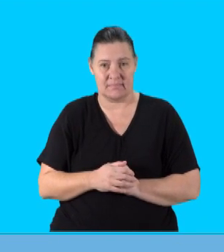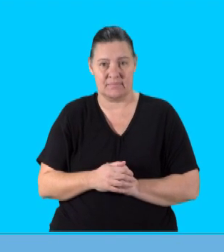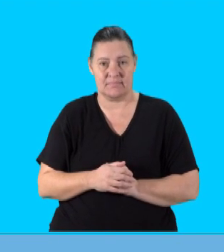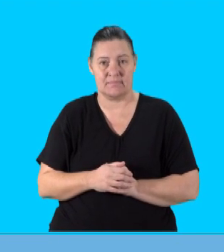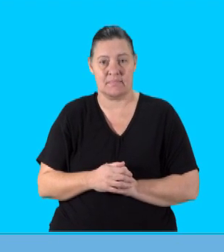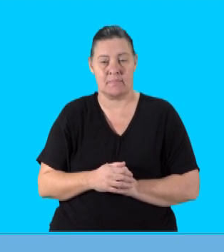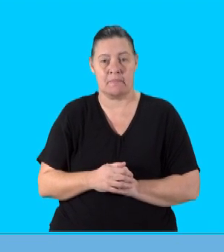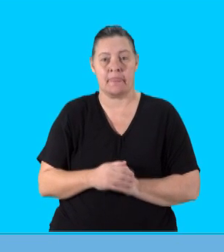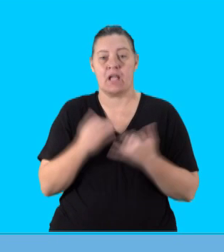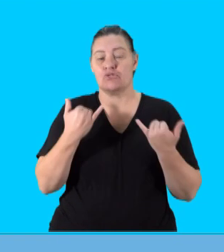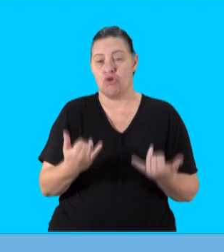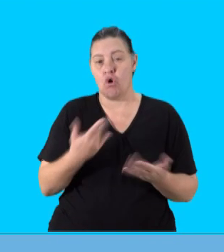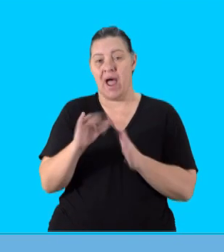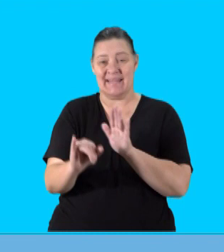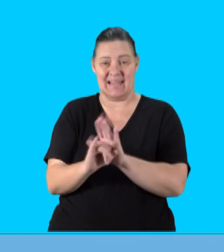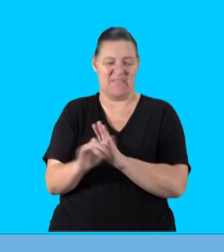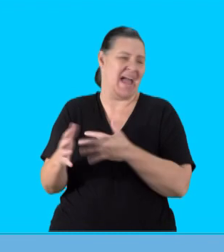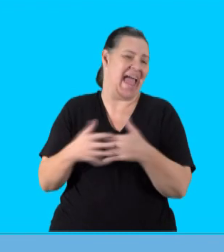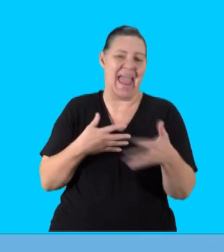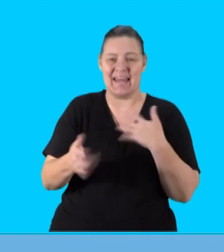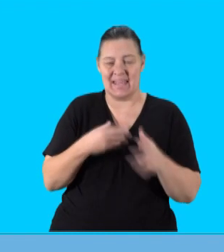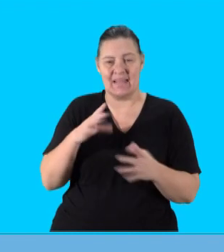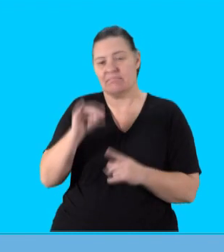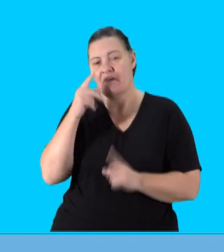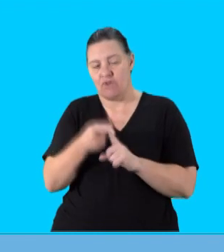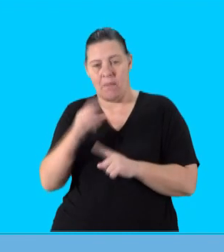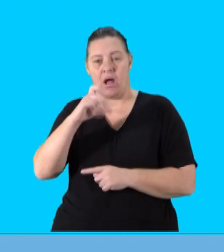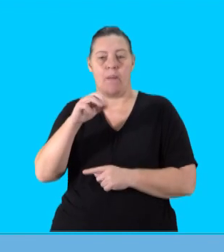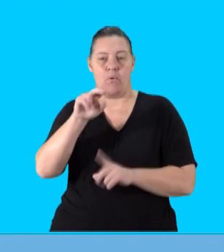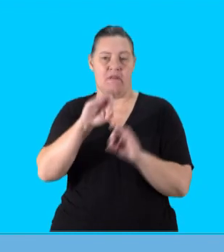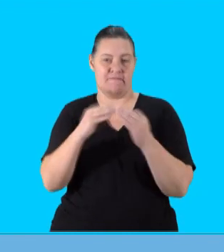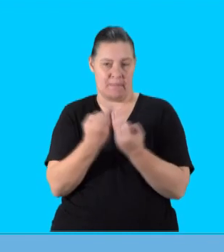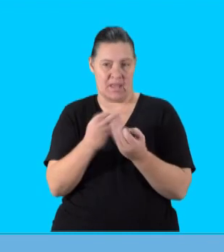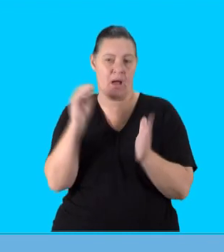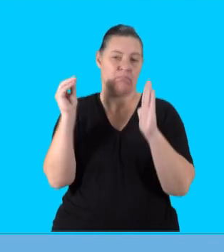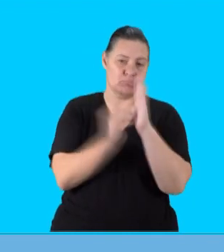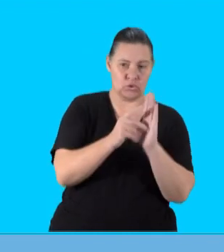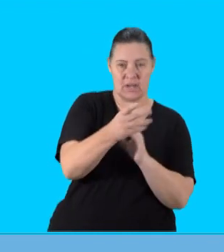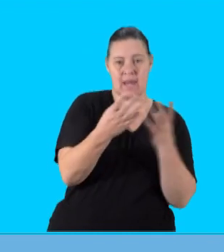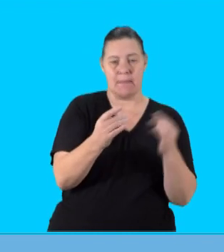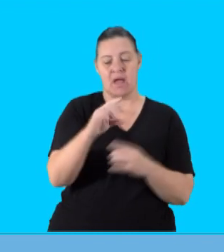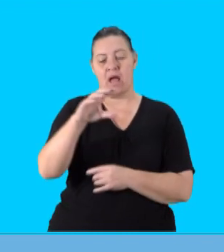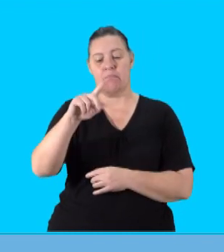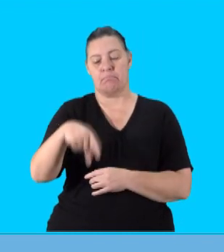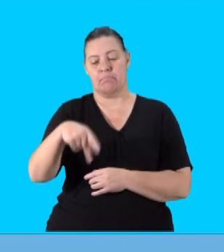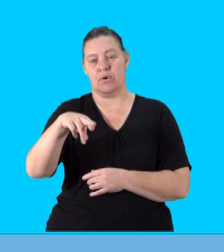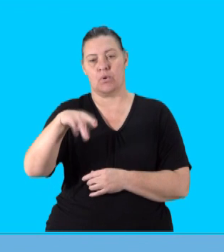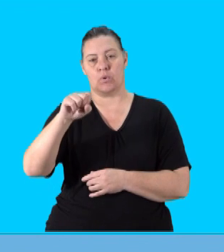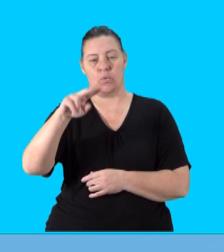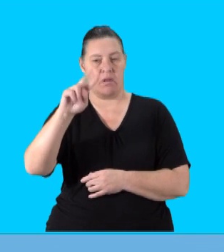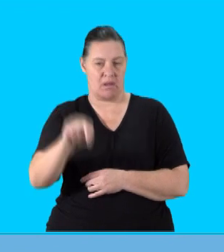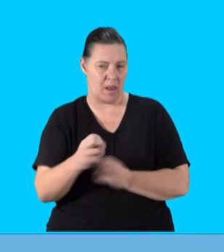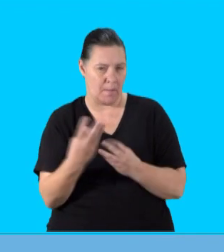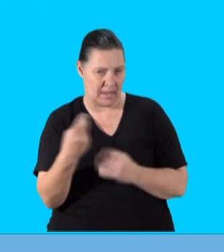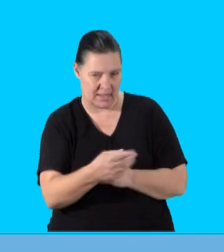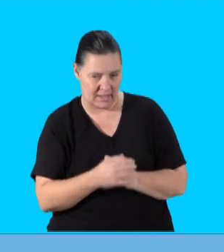that particular family. So it says identify any element from the carbon family and write down its number of protons. Let's not